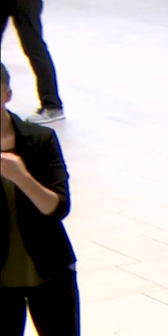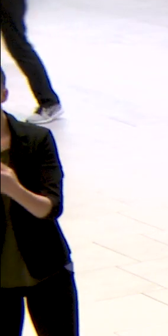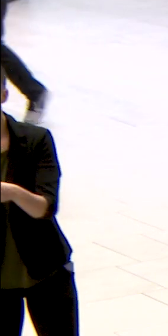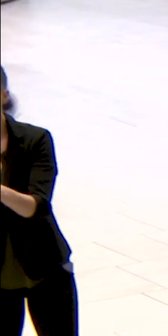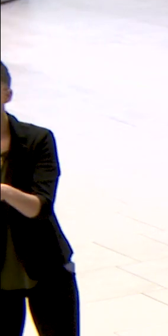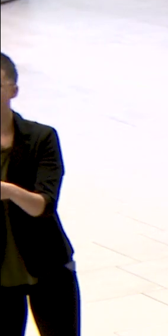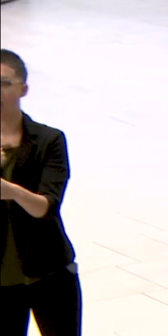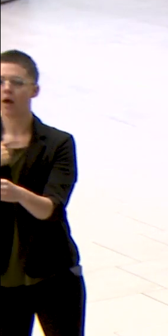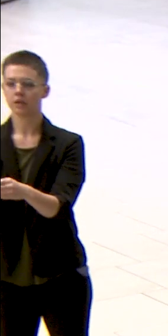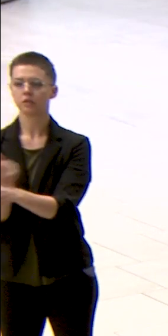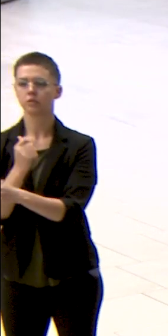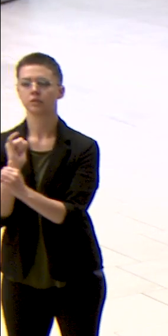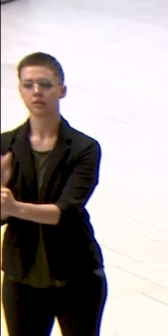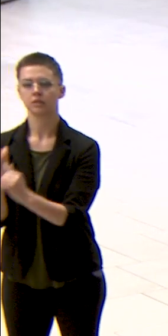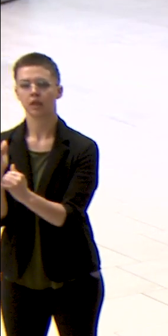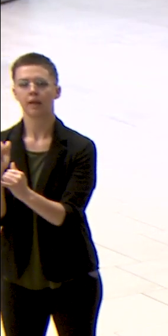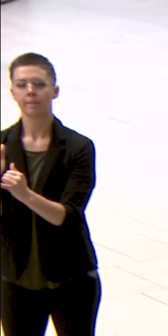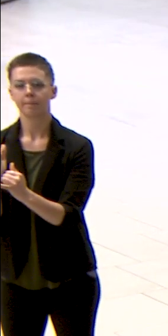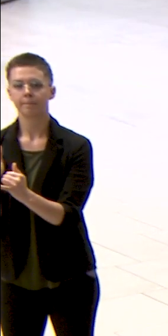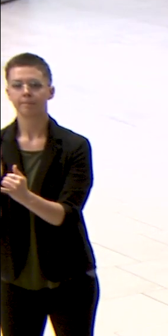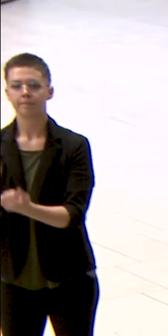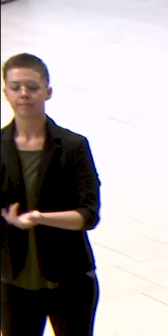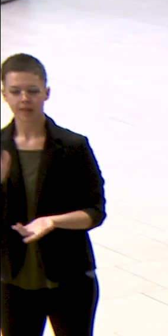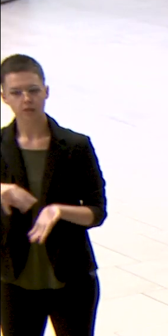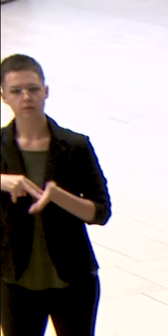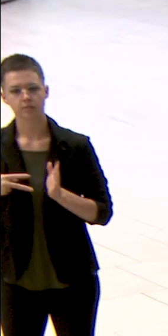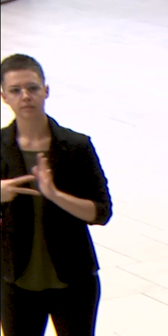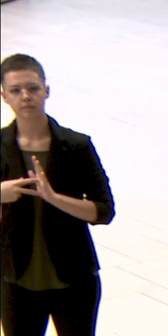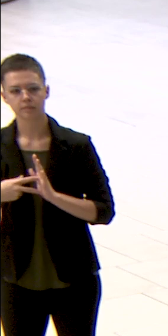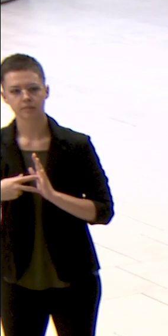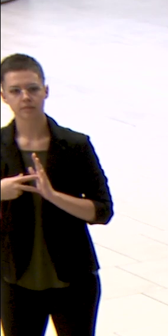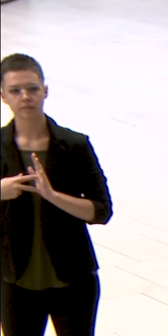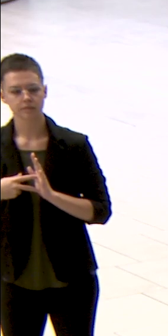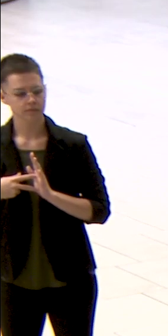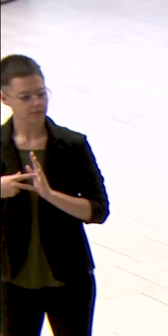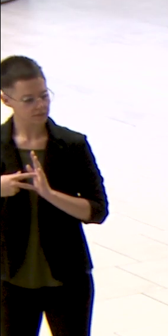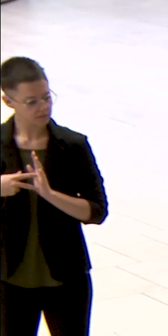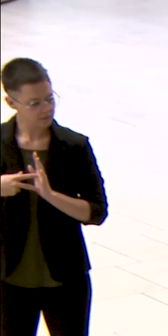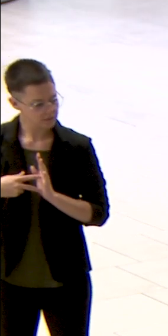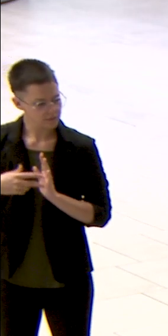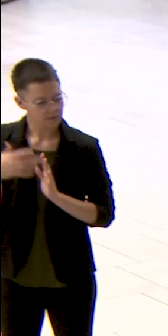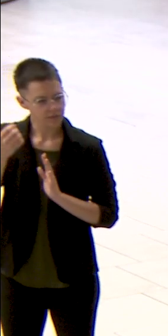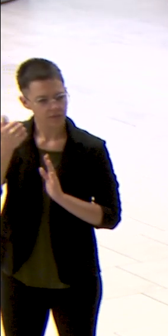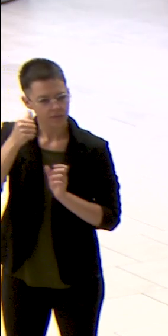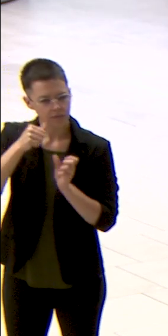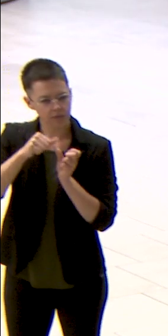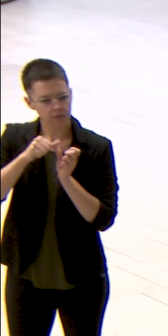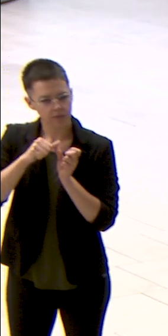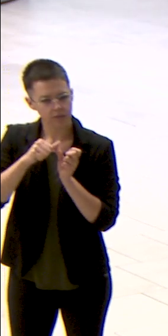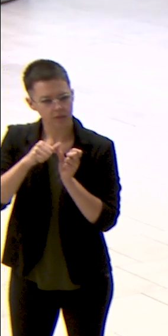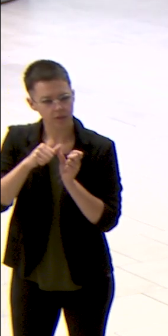won. It's a translation of that. So, you know, we got lucky this year. We had a, you know, a 19-year-old Spaniard. This guy is going to